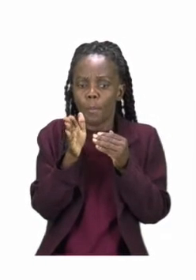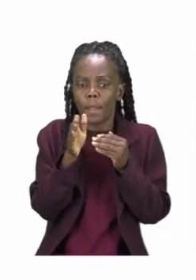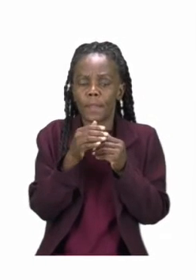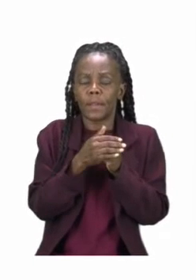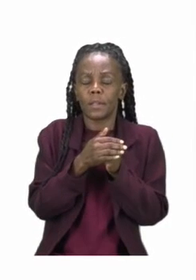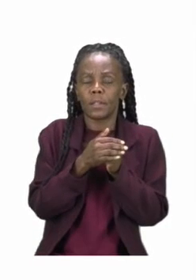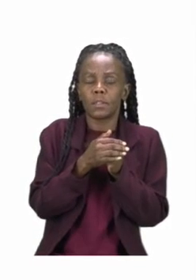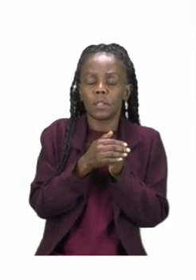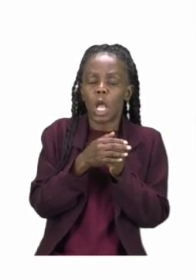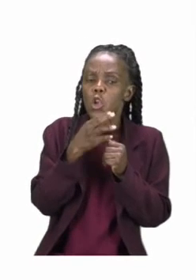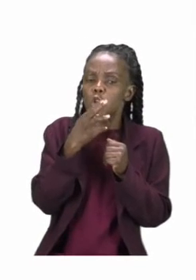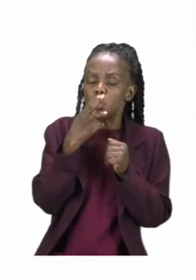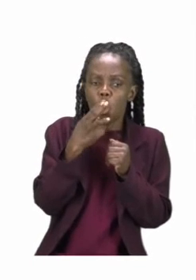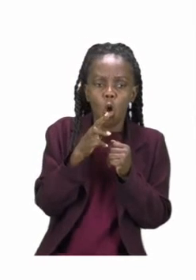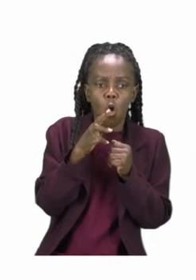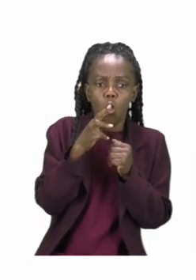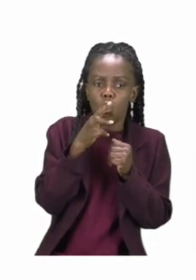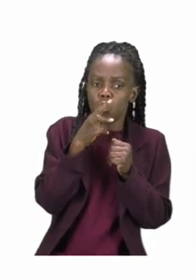chin.